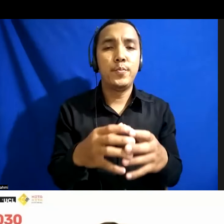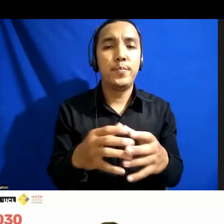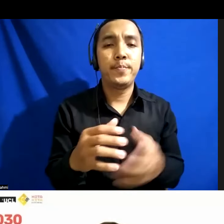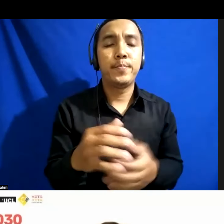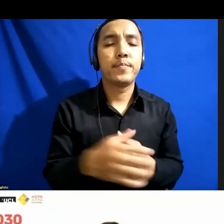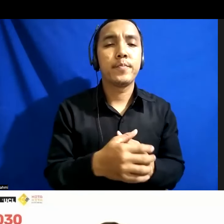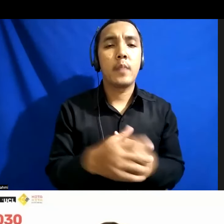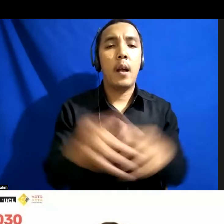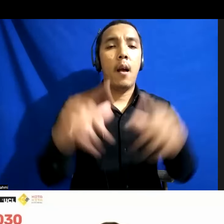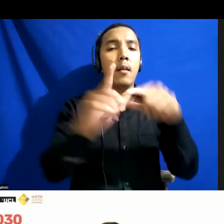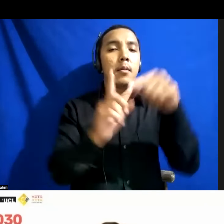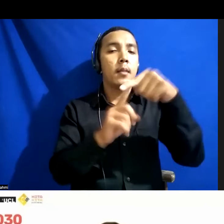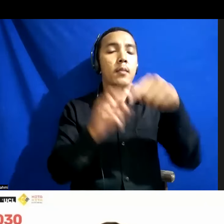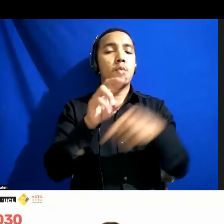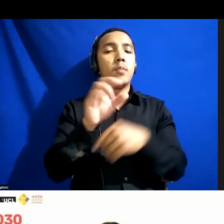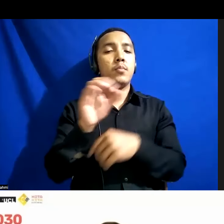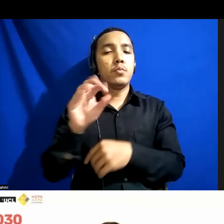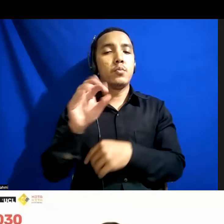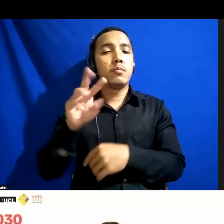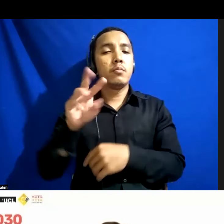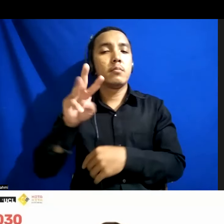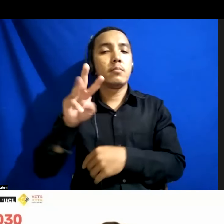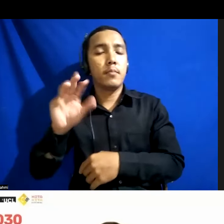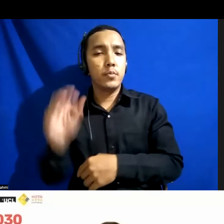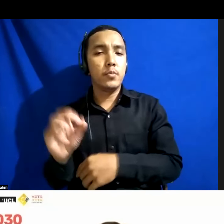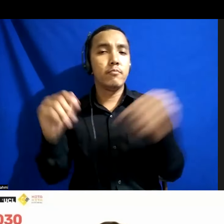with the AT 2030 program,